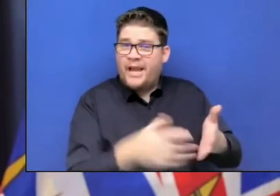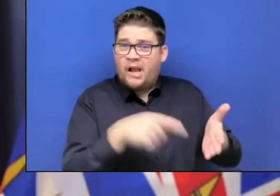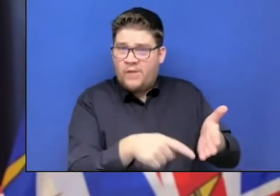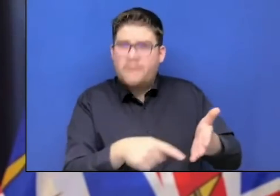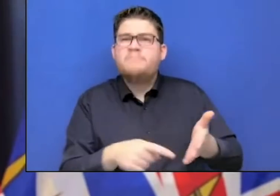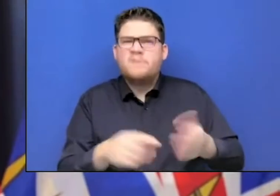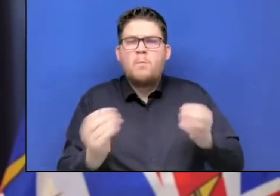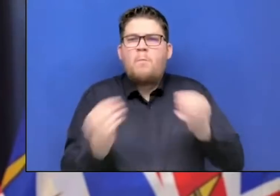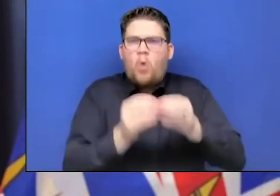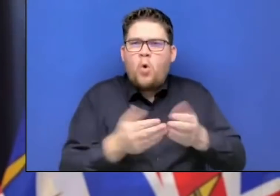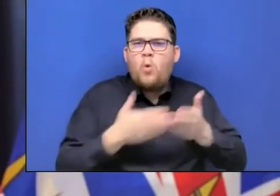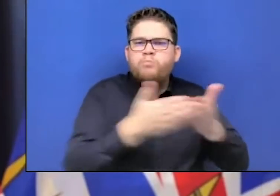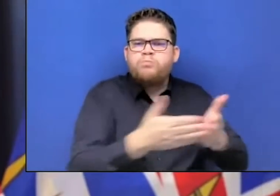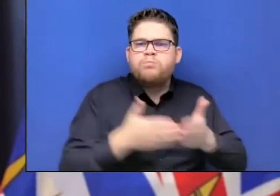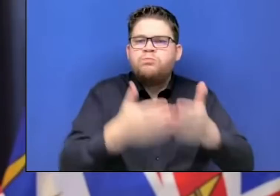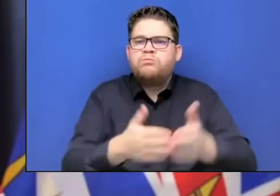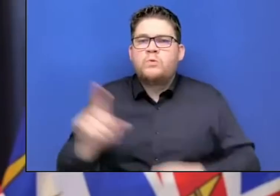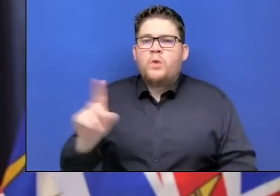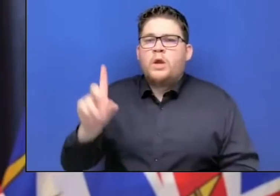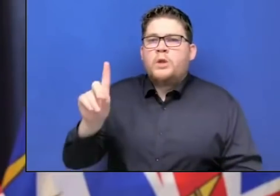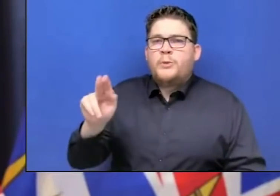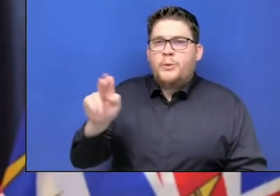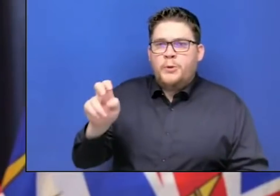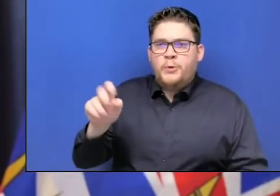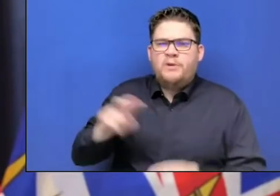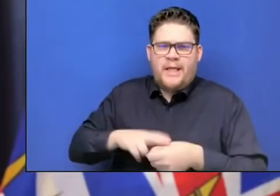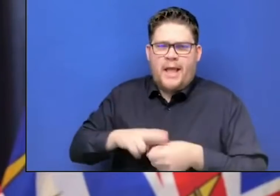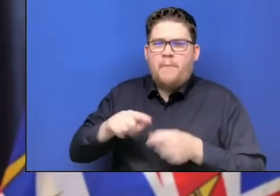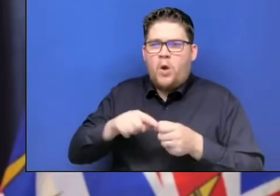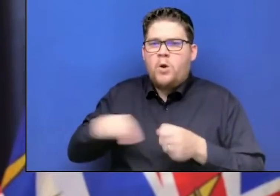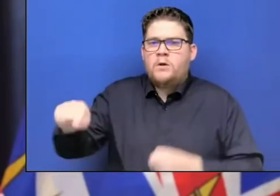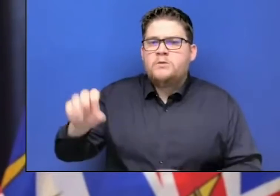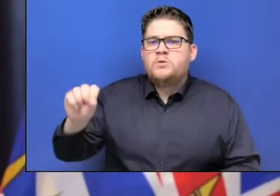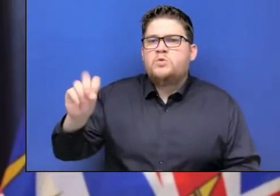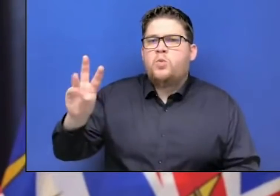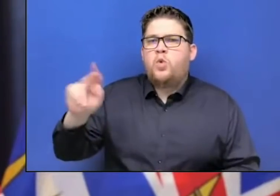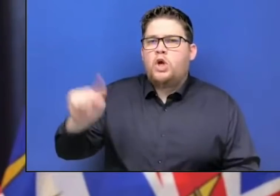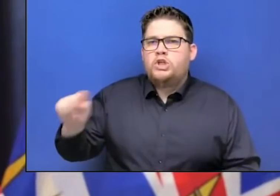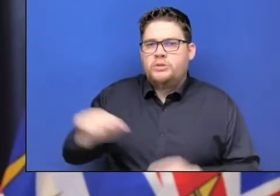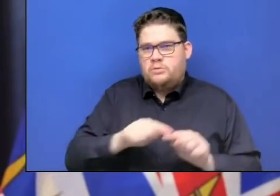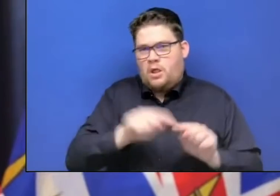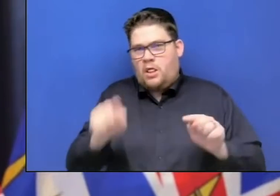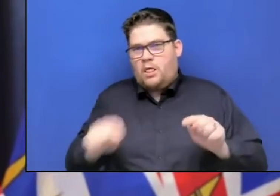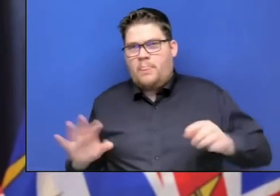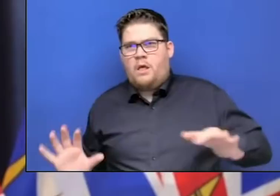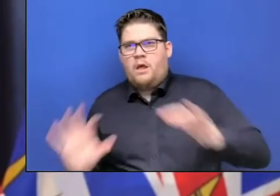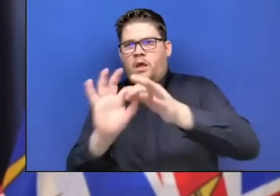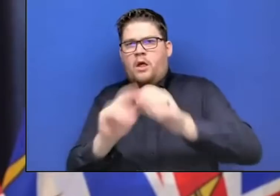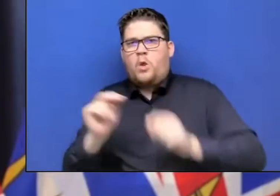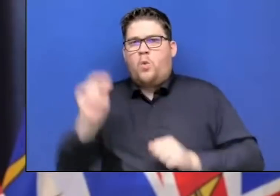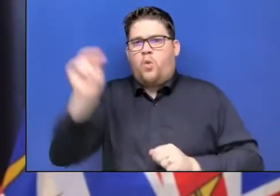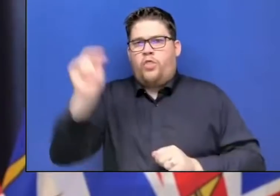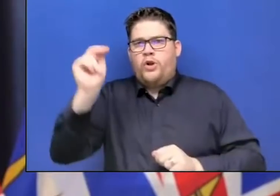Point to Schwartz Bay to connect the South Island with the Mid and North Island, as well as extra sailings on the Mill